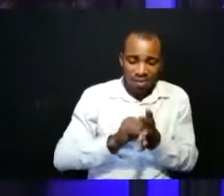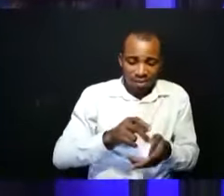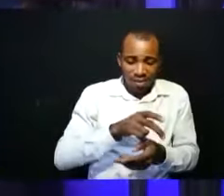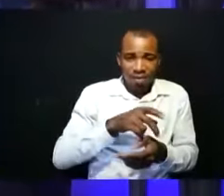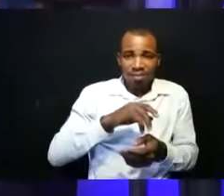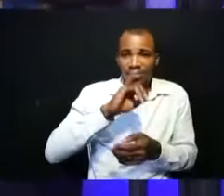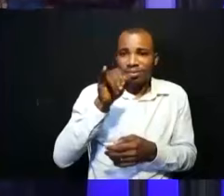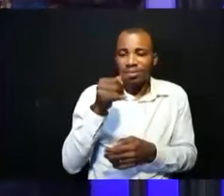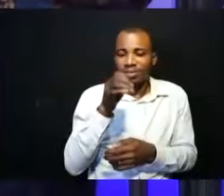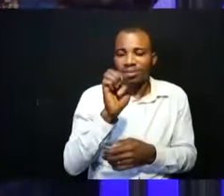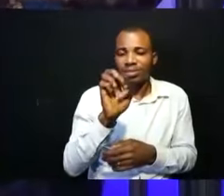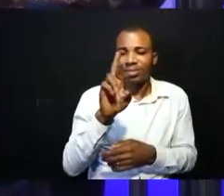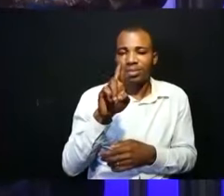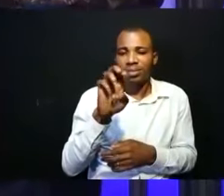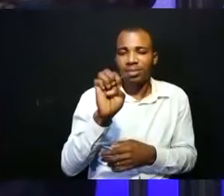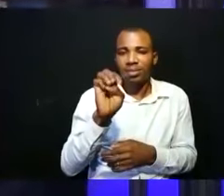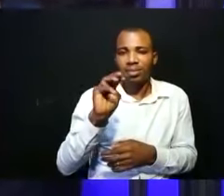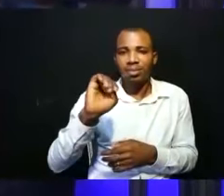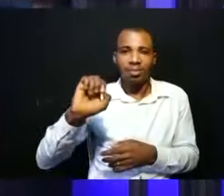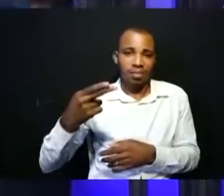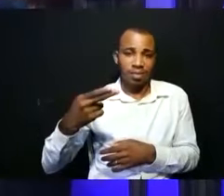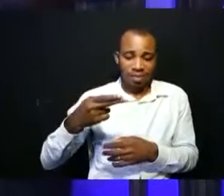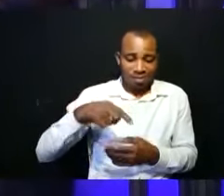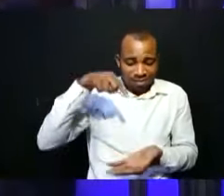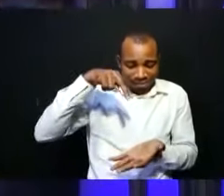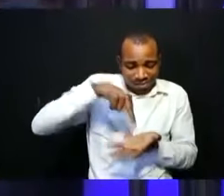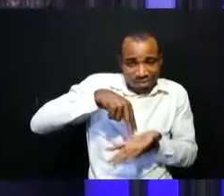way out for Jeremiah's